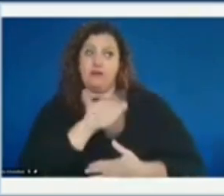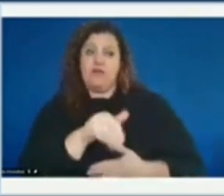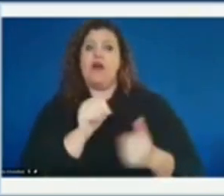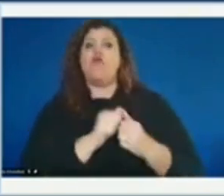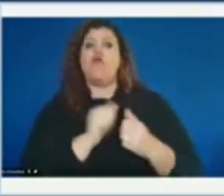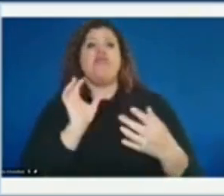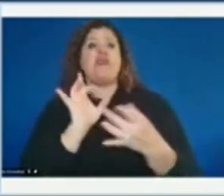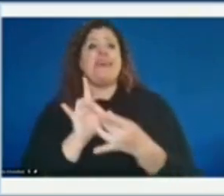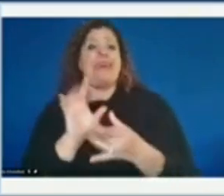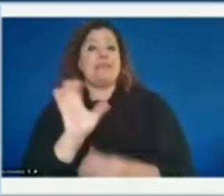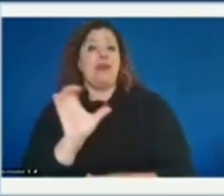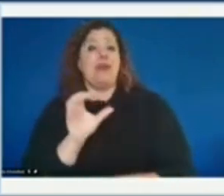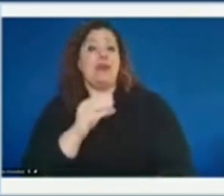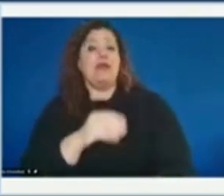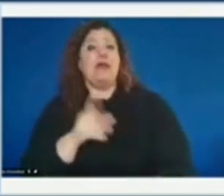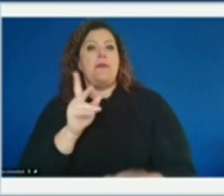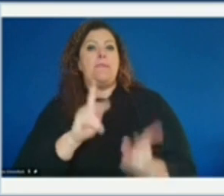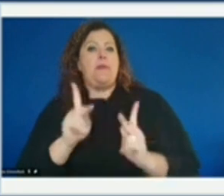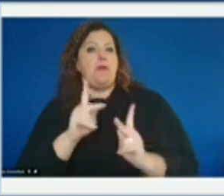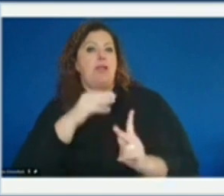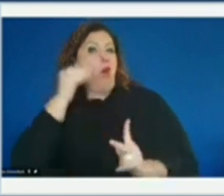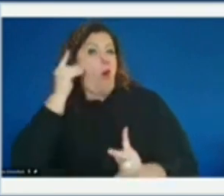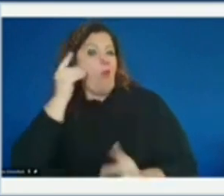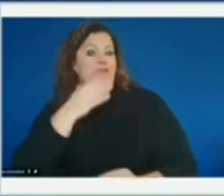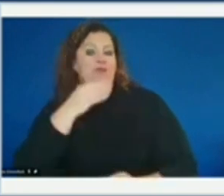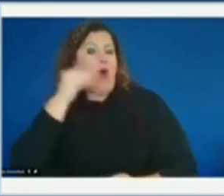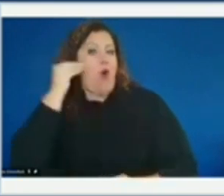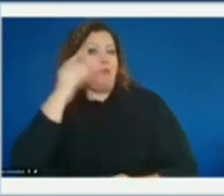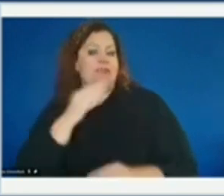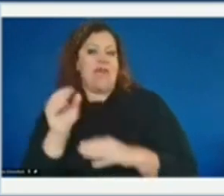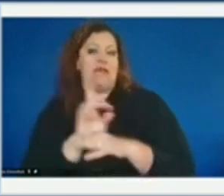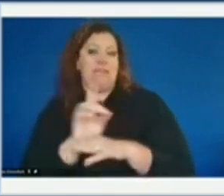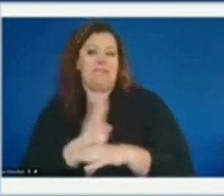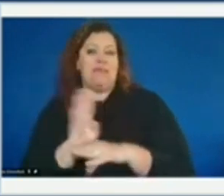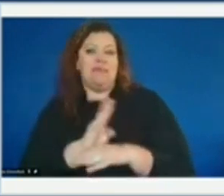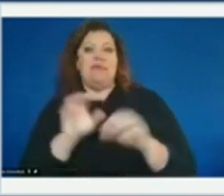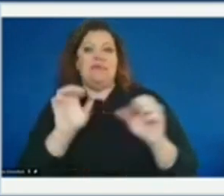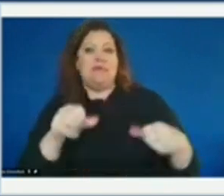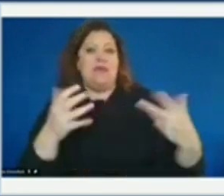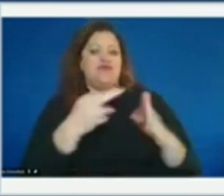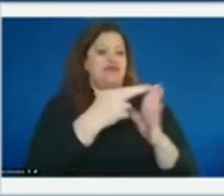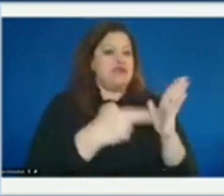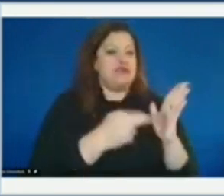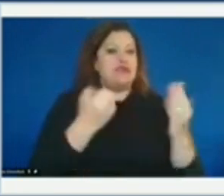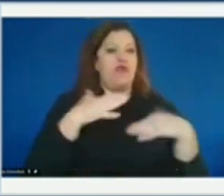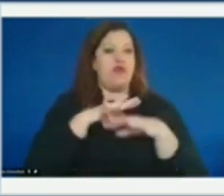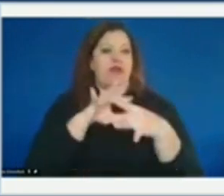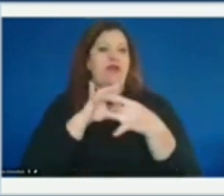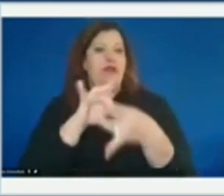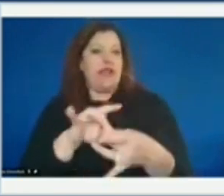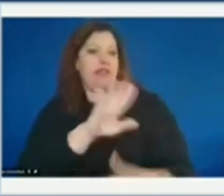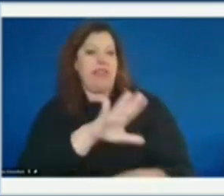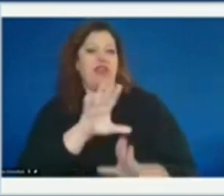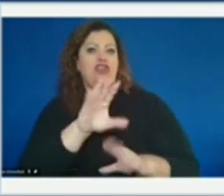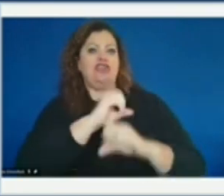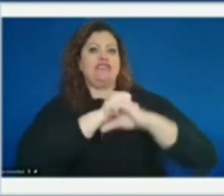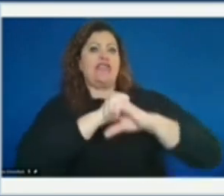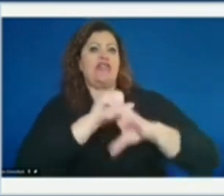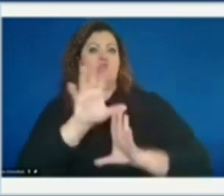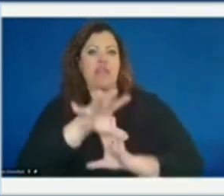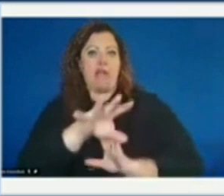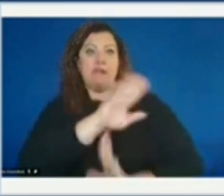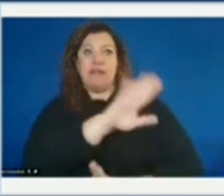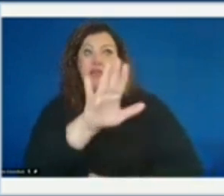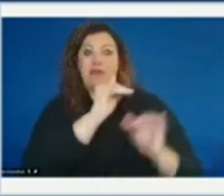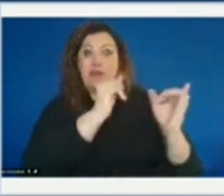businesses can leverage technology. They can register or integrate their security cameras at their individual locations or residences.